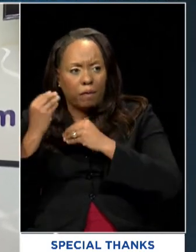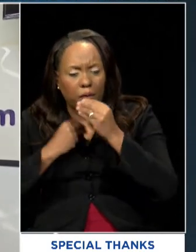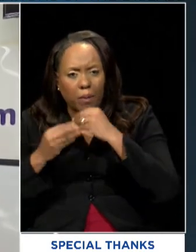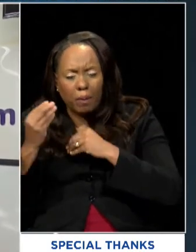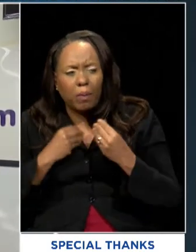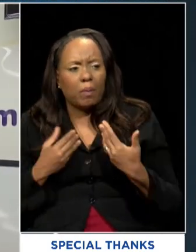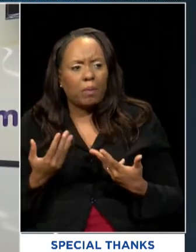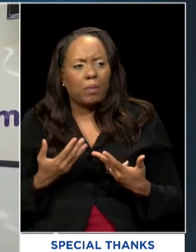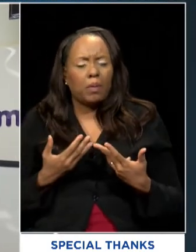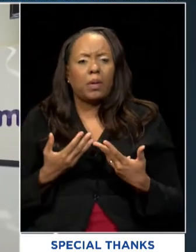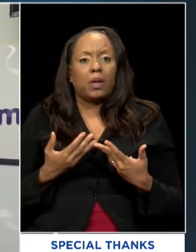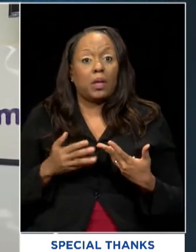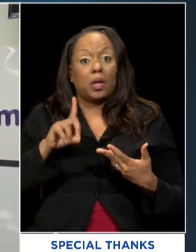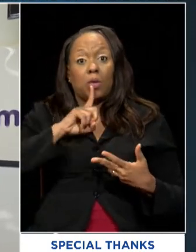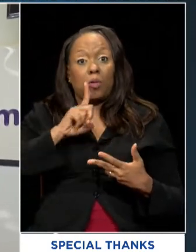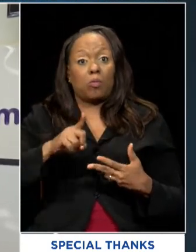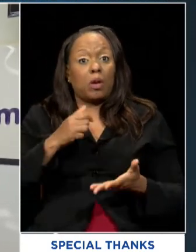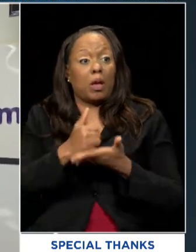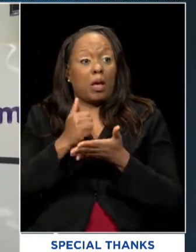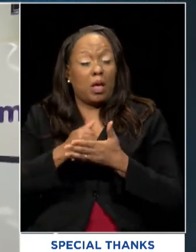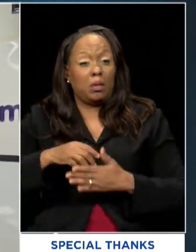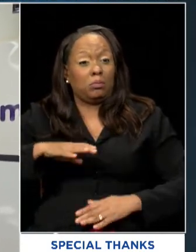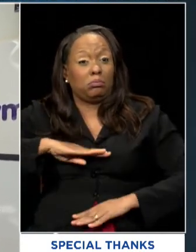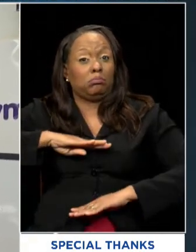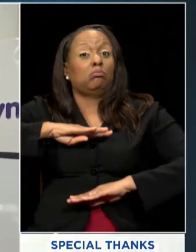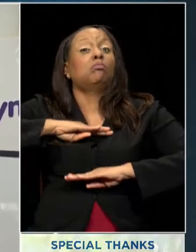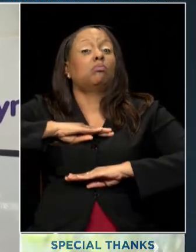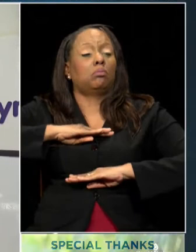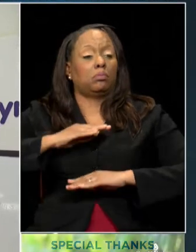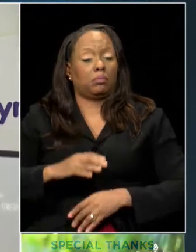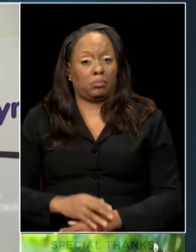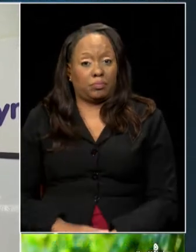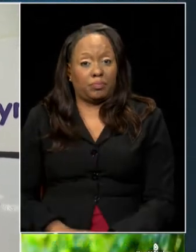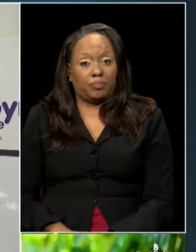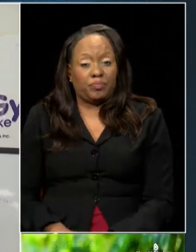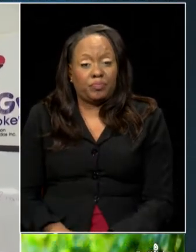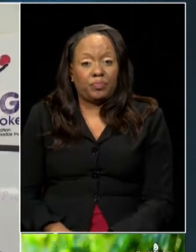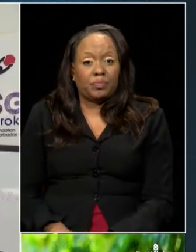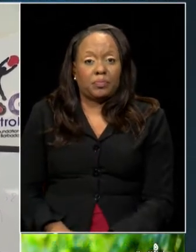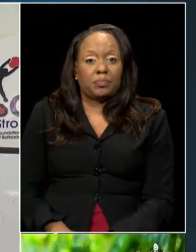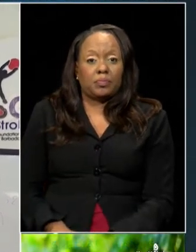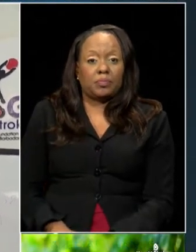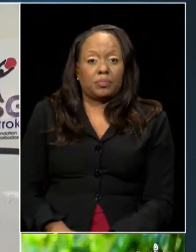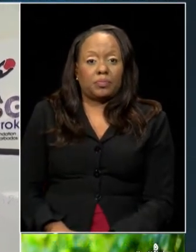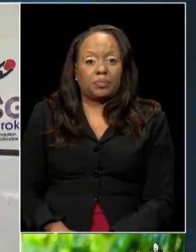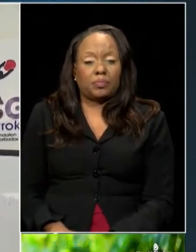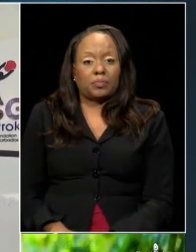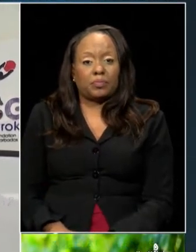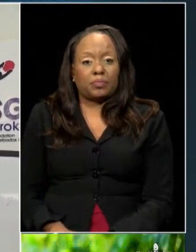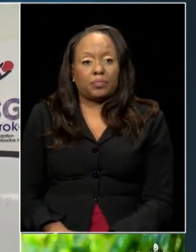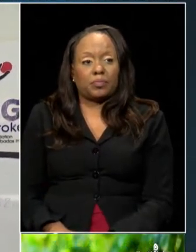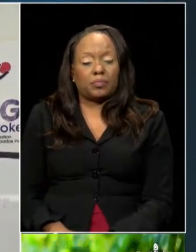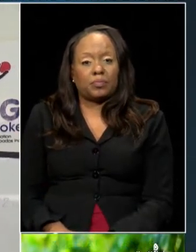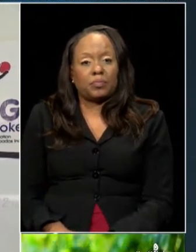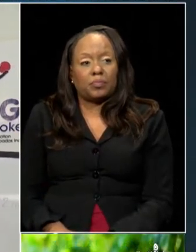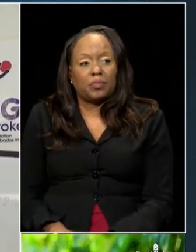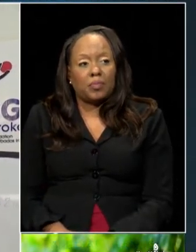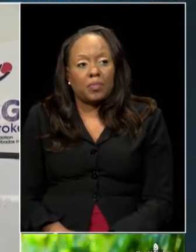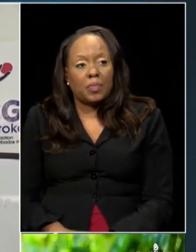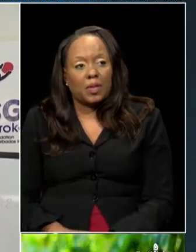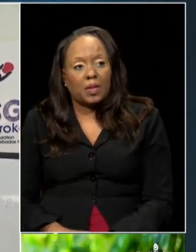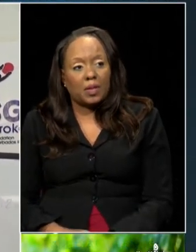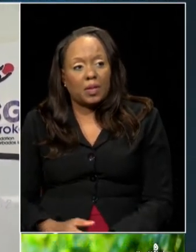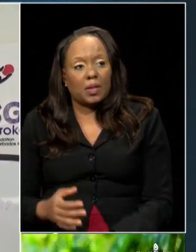etc. People a lot of them forget that. They forget that, once I've put a stent in somebody's